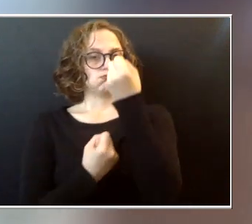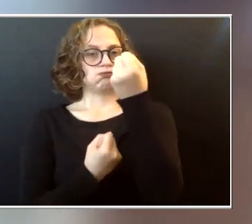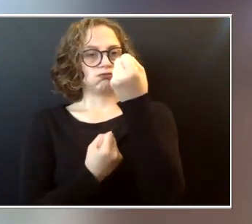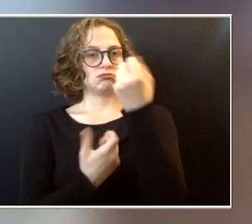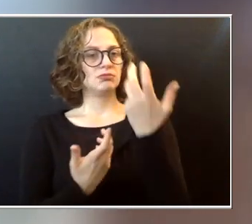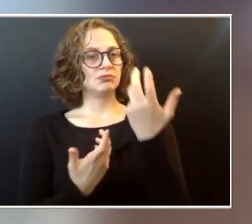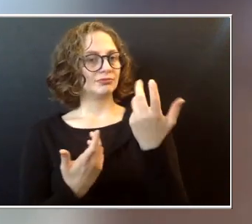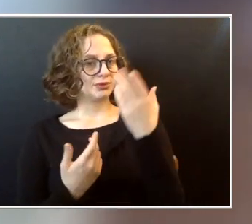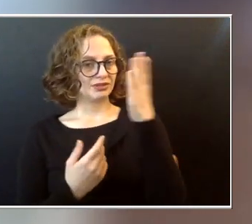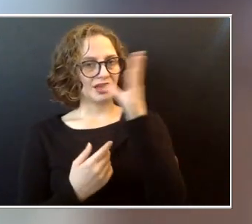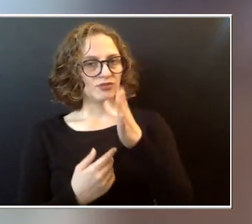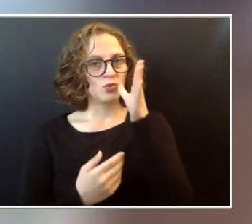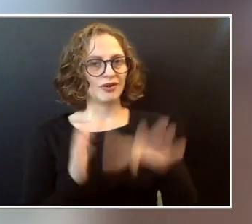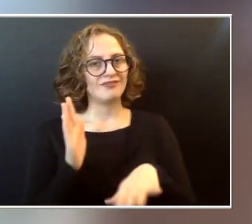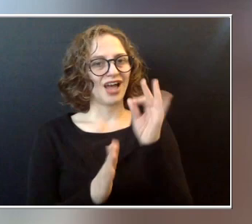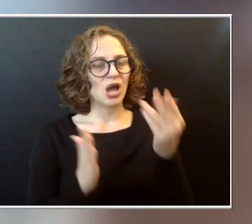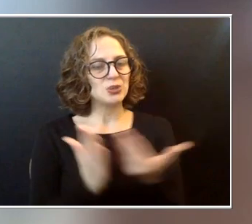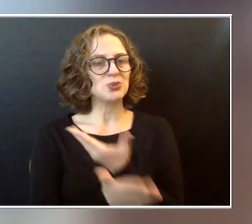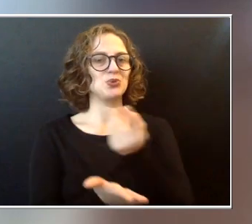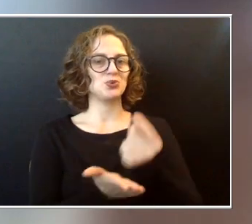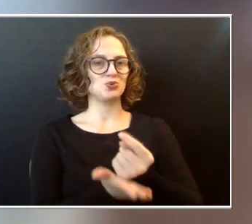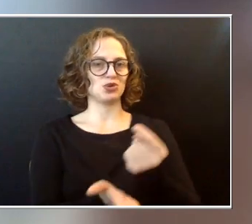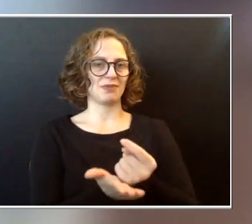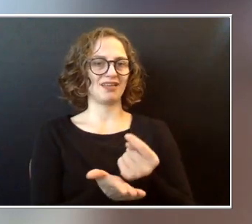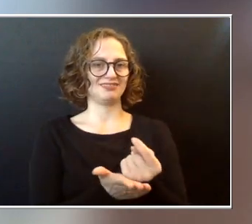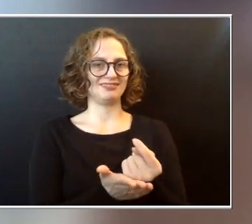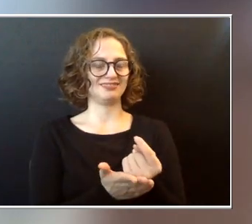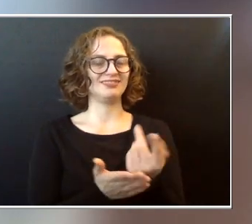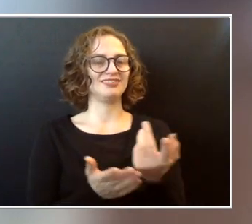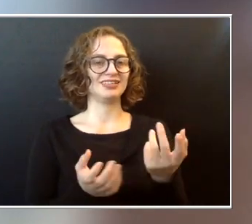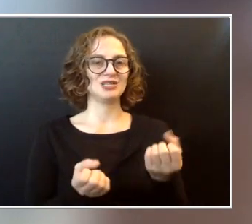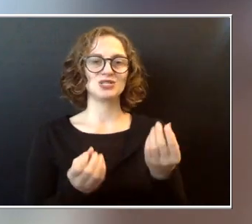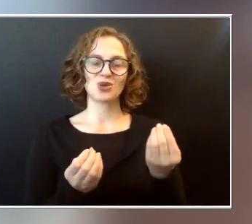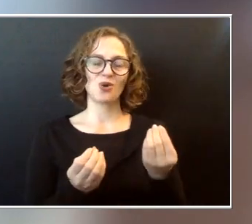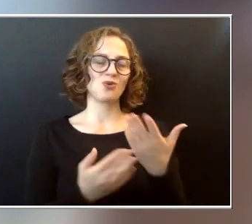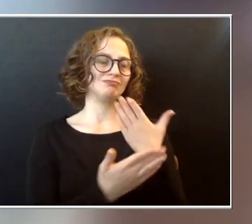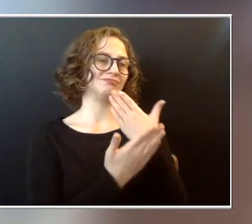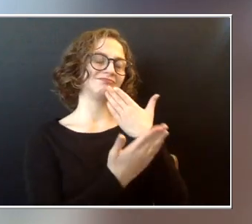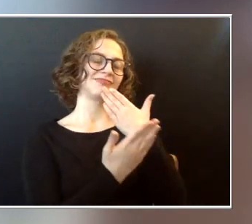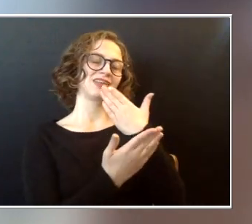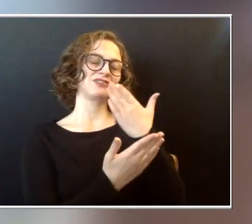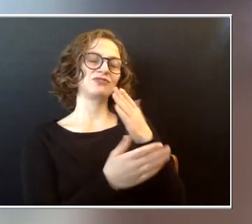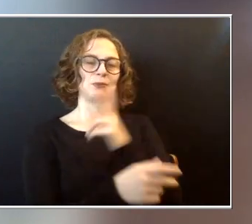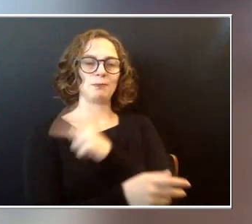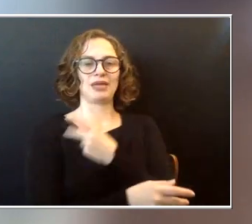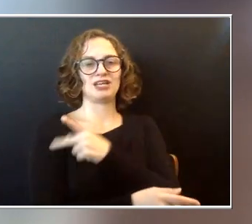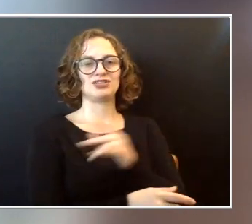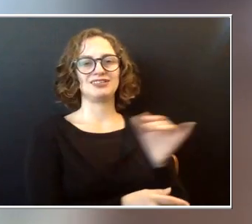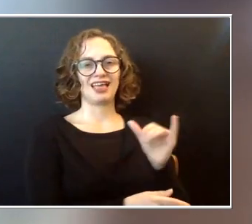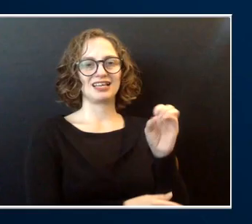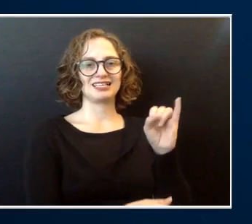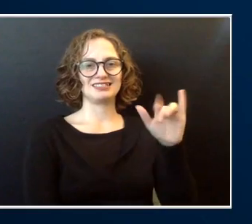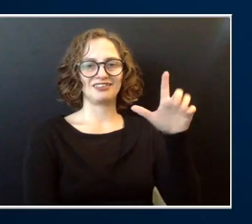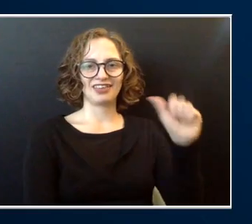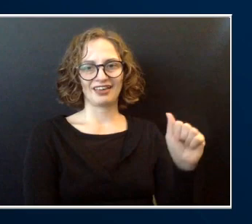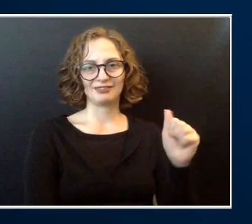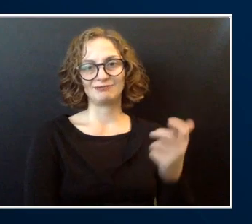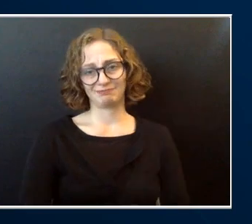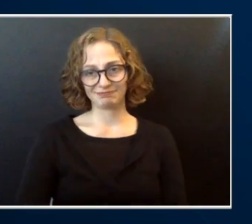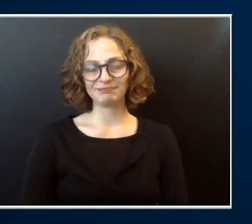like Silvia who took the chance, other patients after them wouldn't be able to benefit from newer treatments. Doc